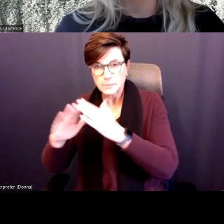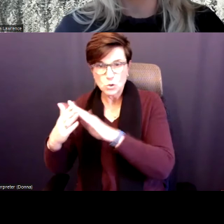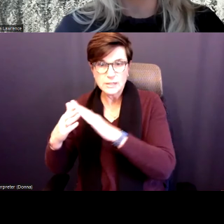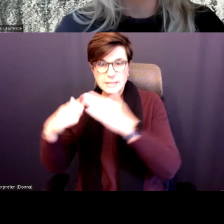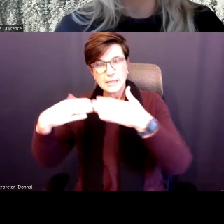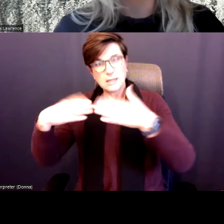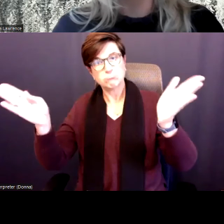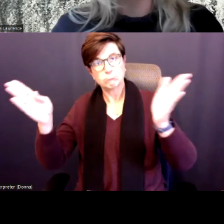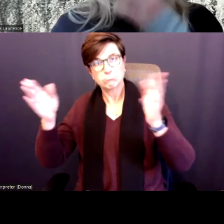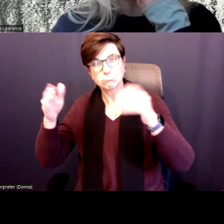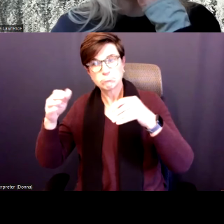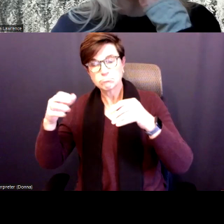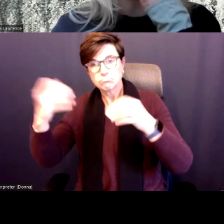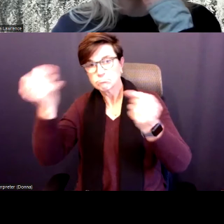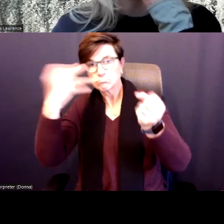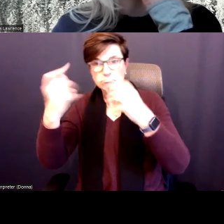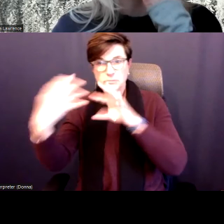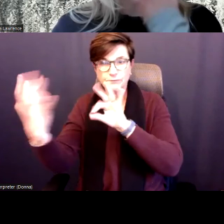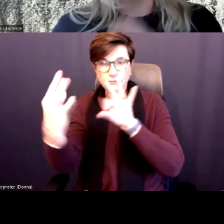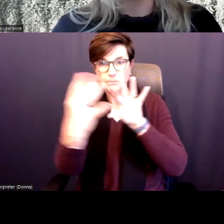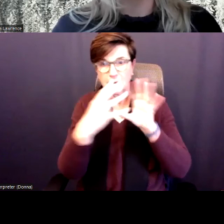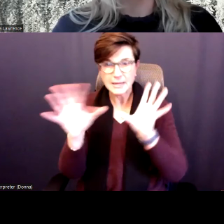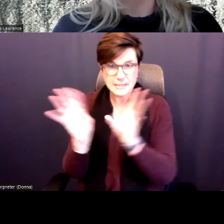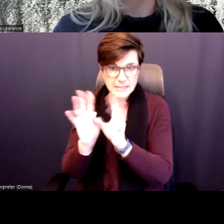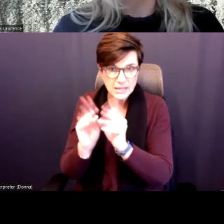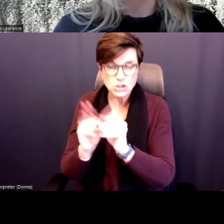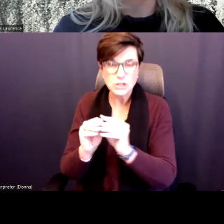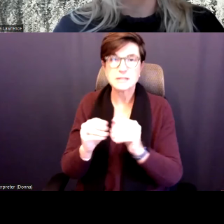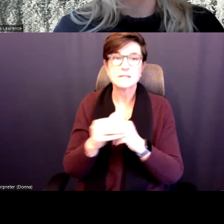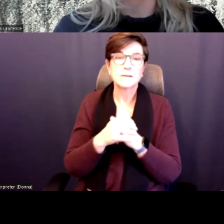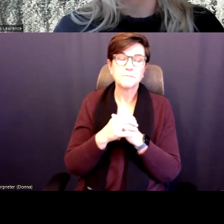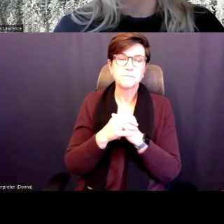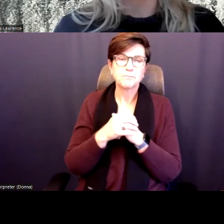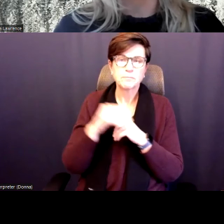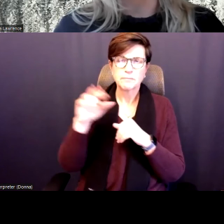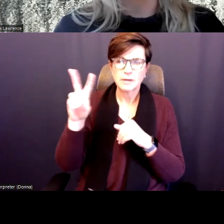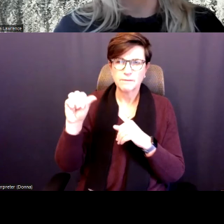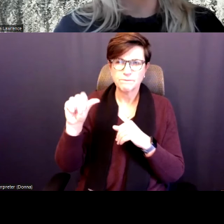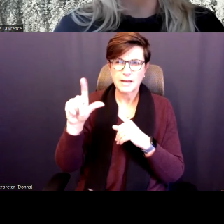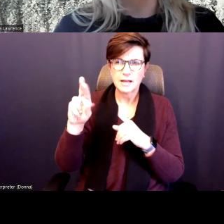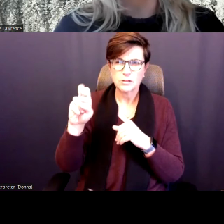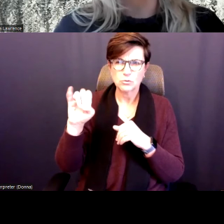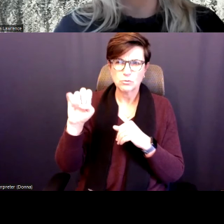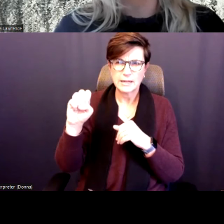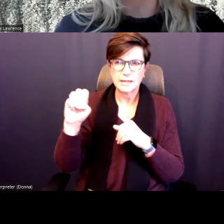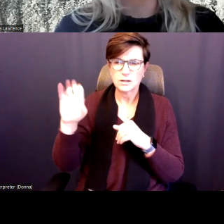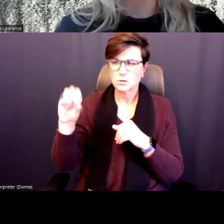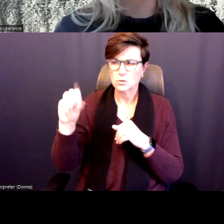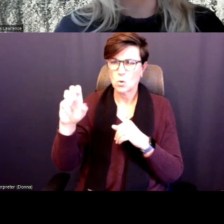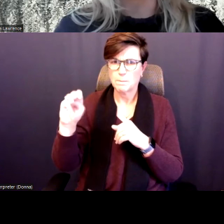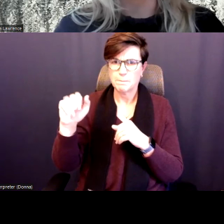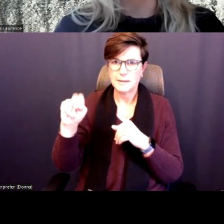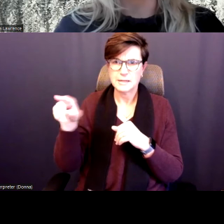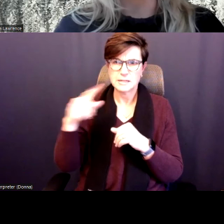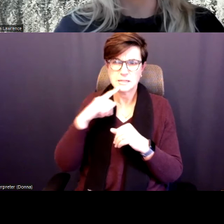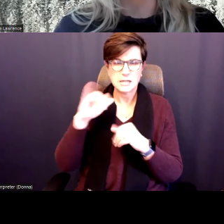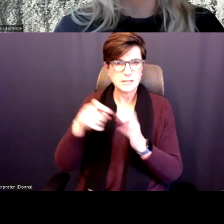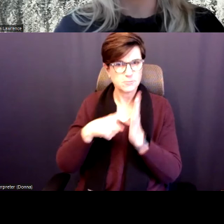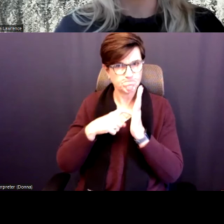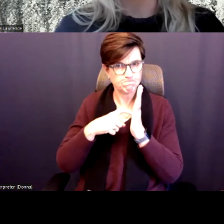track SAME. Valerie Coleman stating that this is absolutely critical, particularly with regards